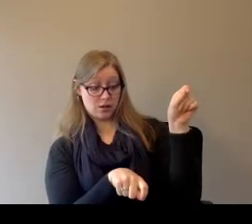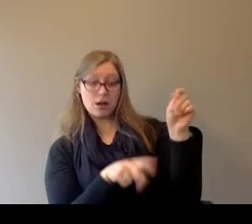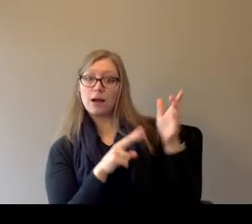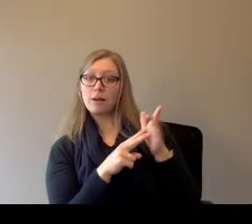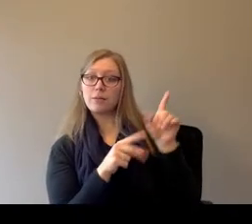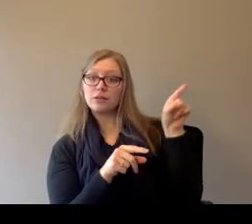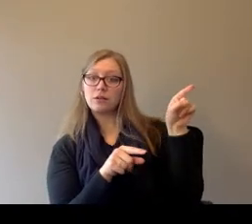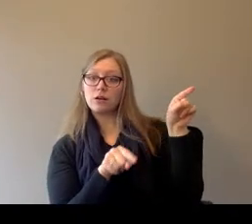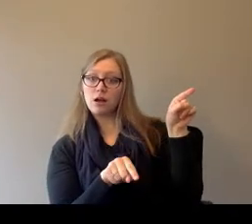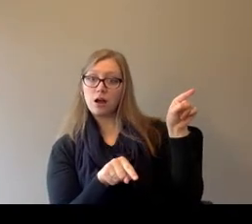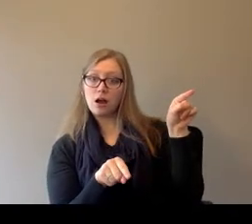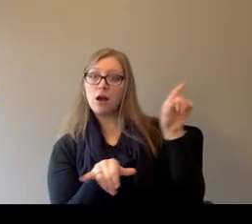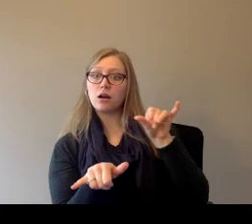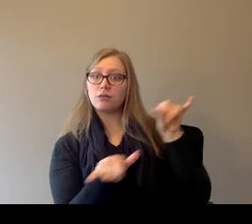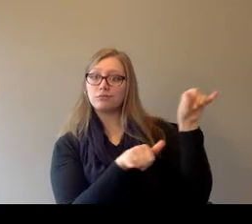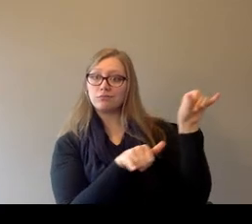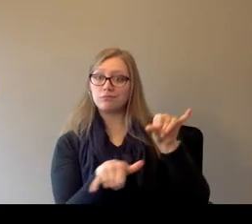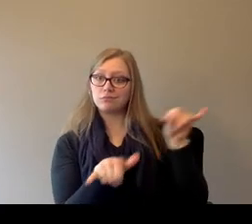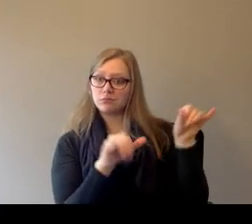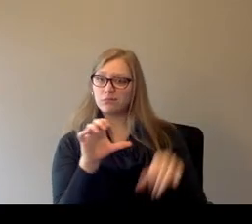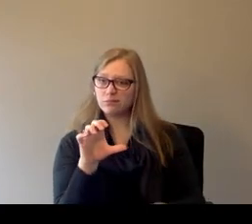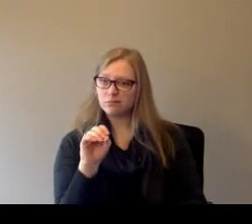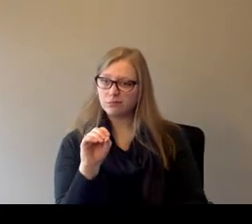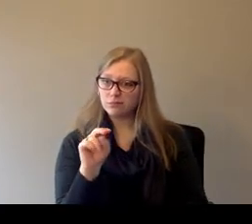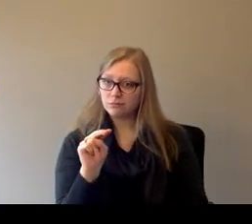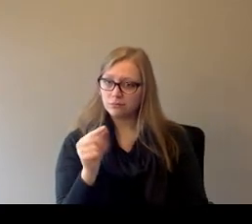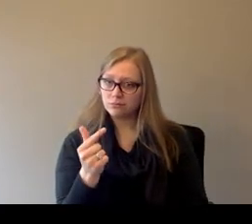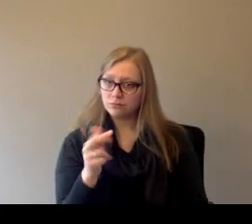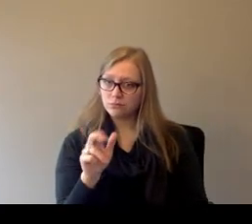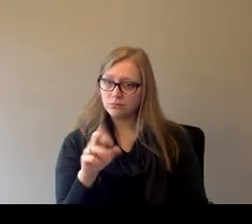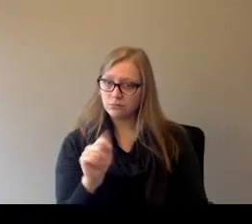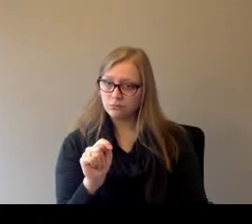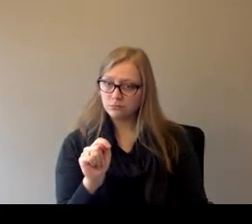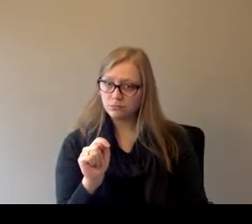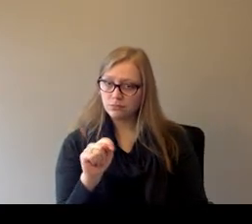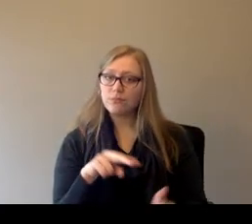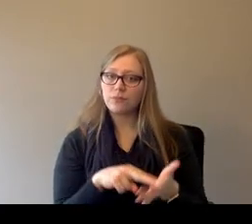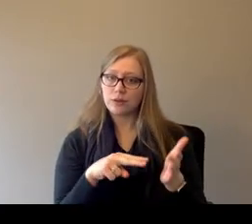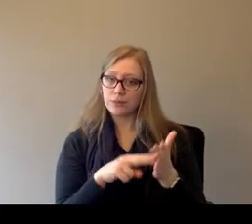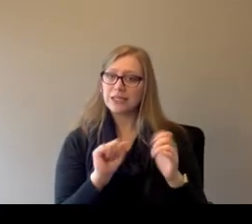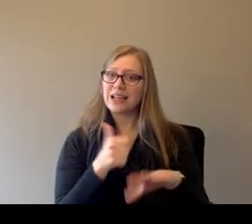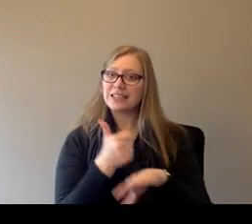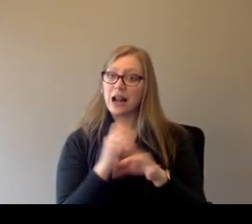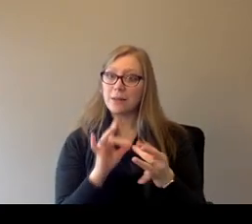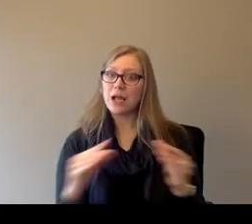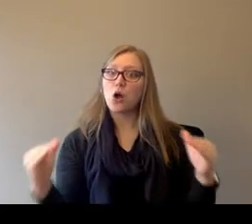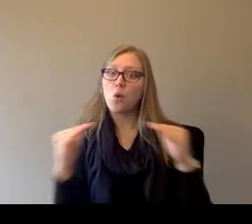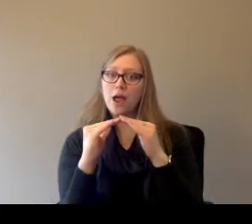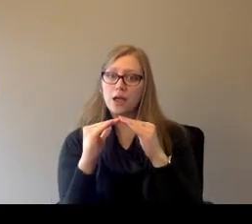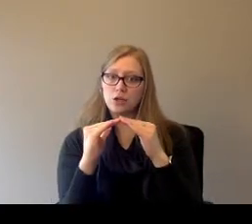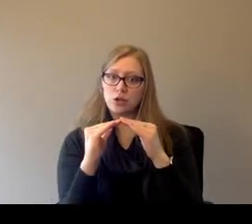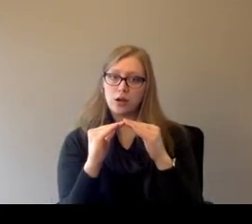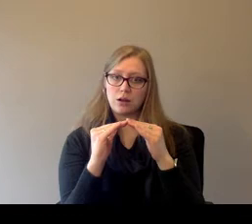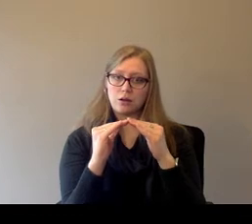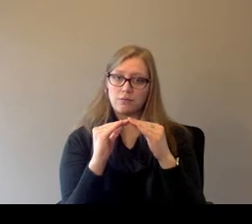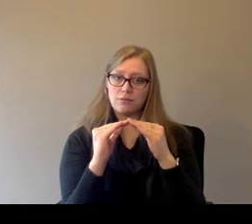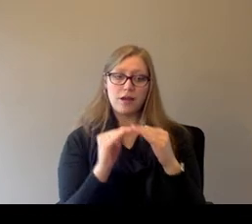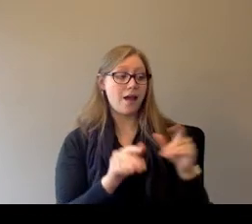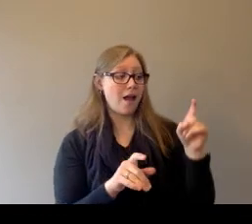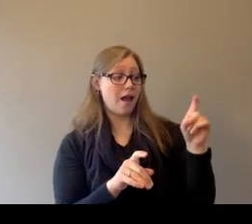triangle. Therefore, we can set up this equation x plus 3.2 is equal